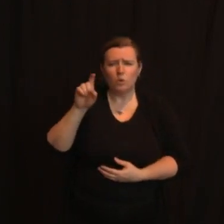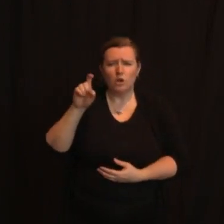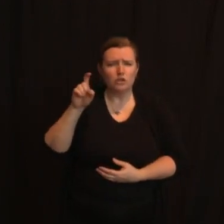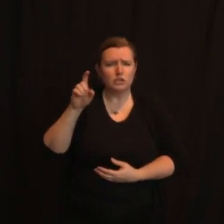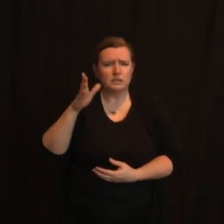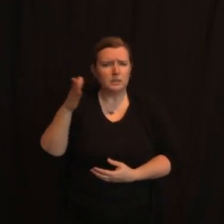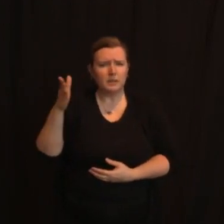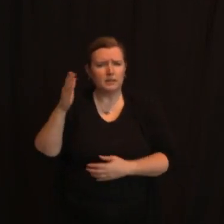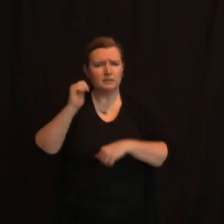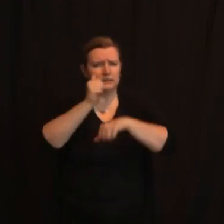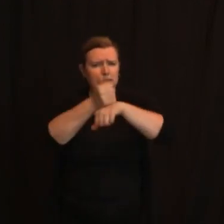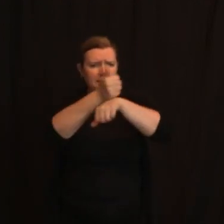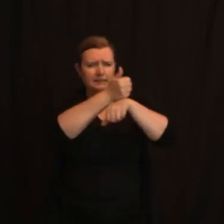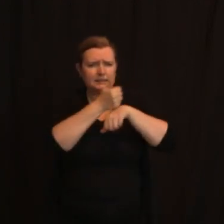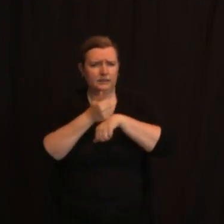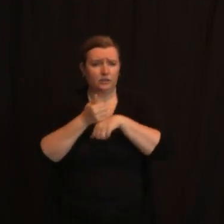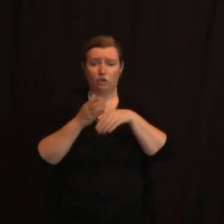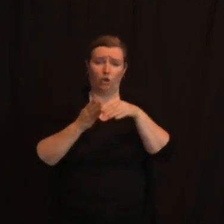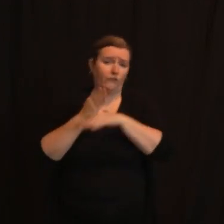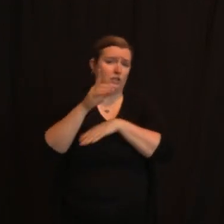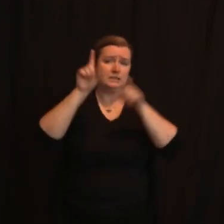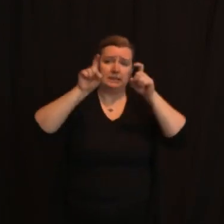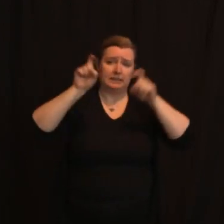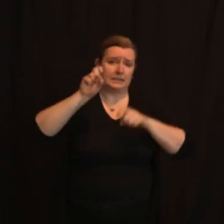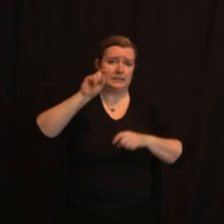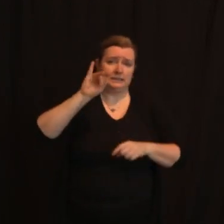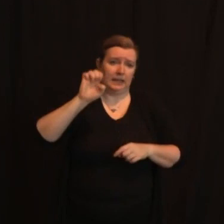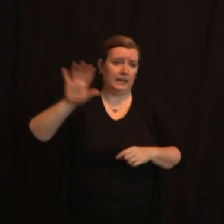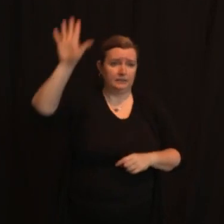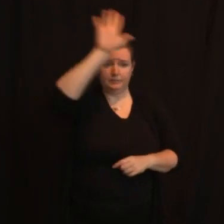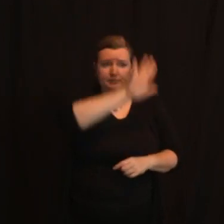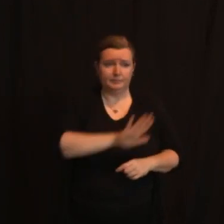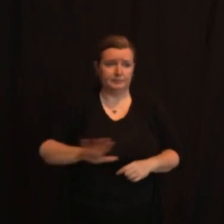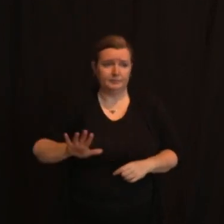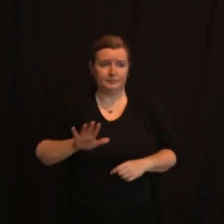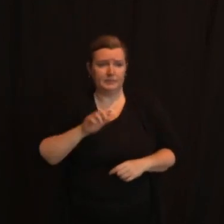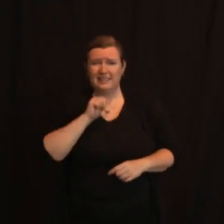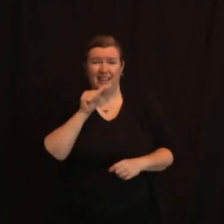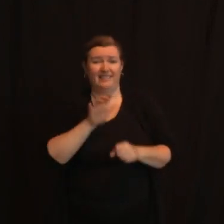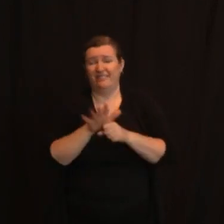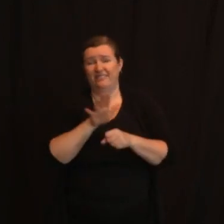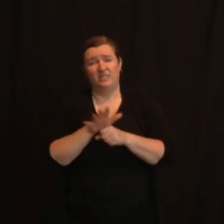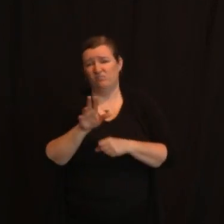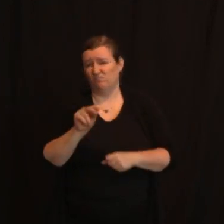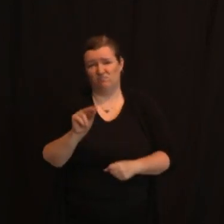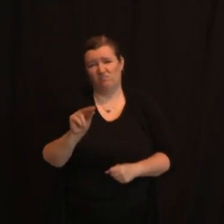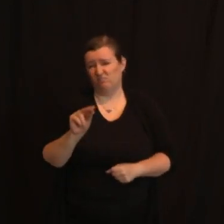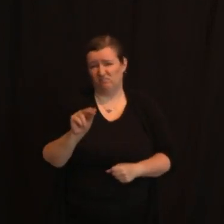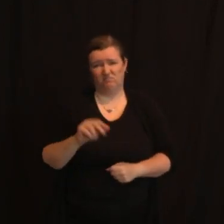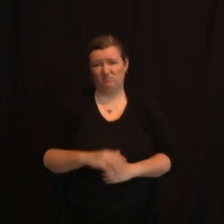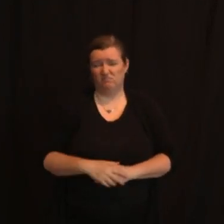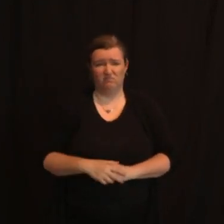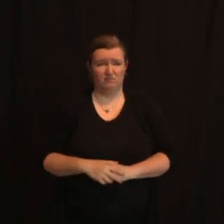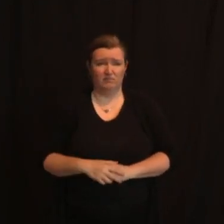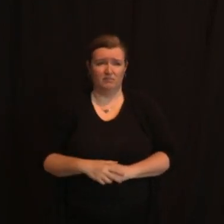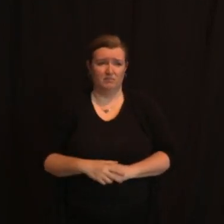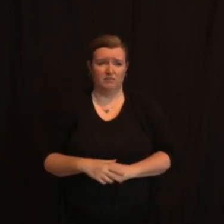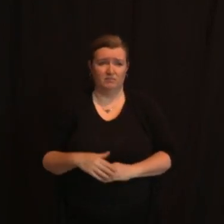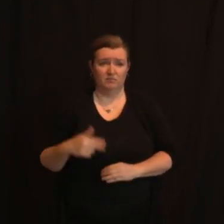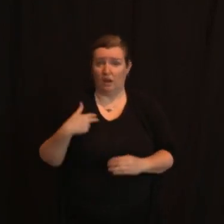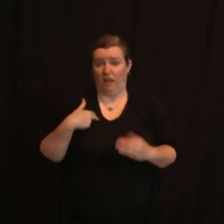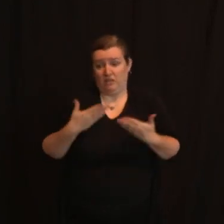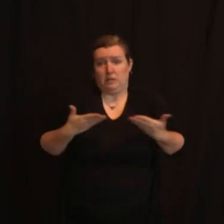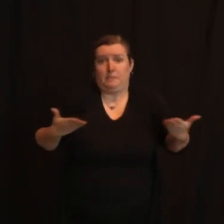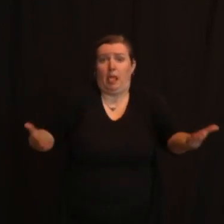the nation, but we're not where we want to be or need to be. We now have the supplies to allow us that latitude.